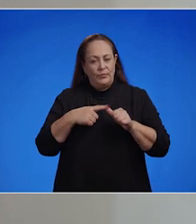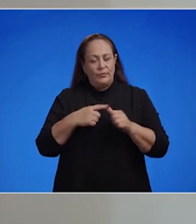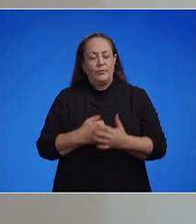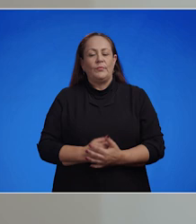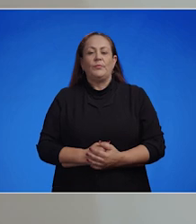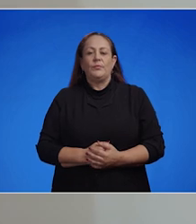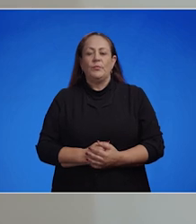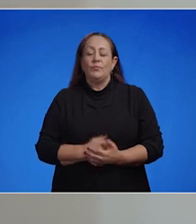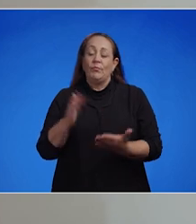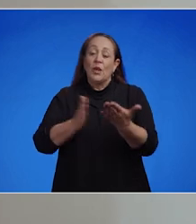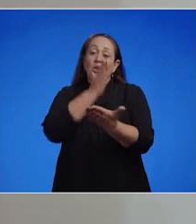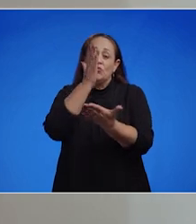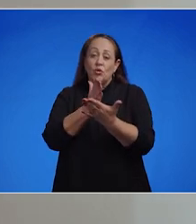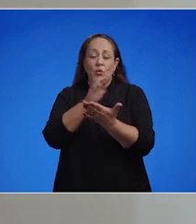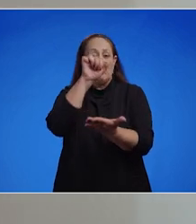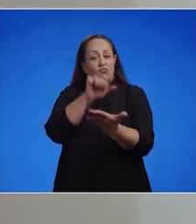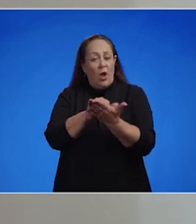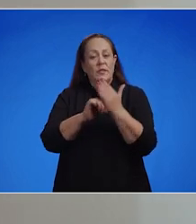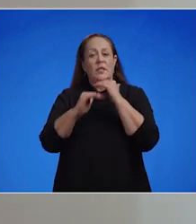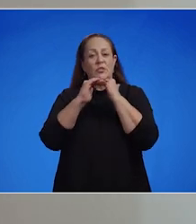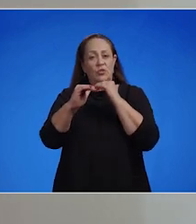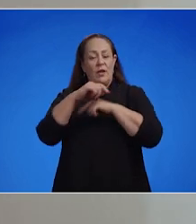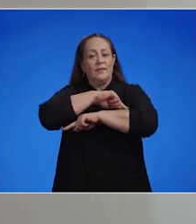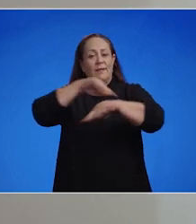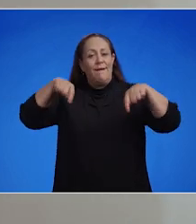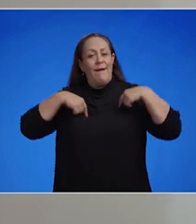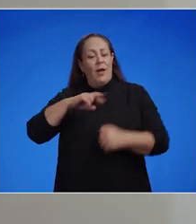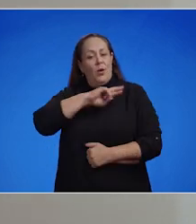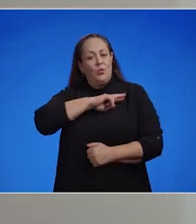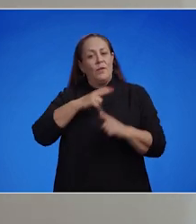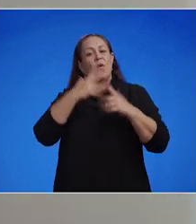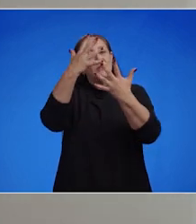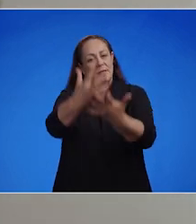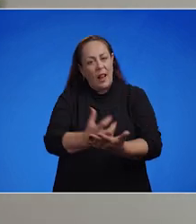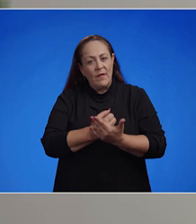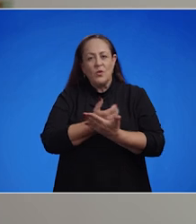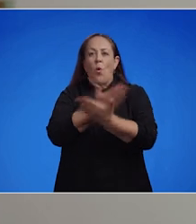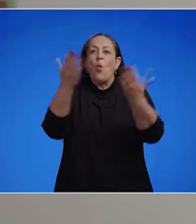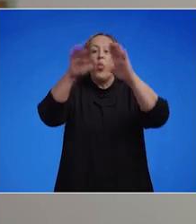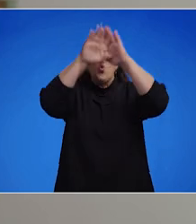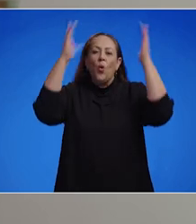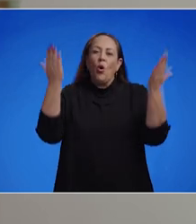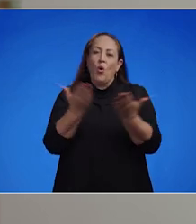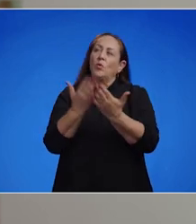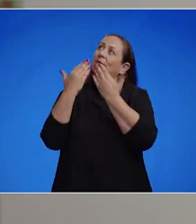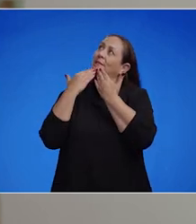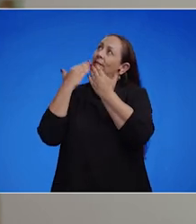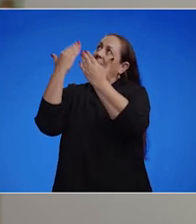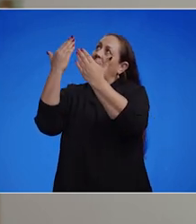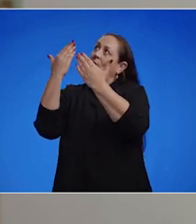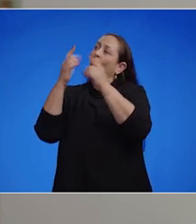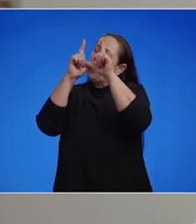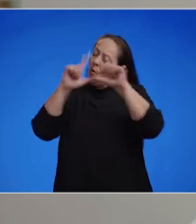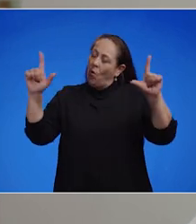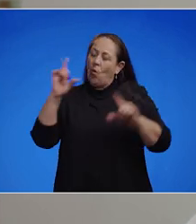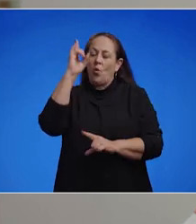It is right and just. It is truly right and just, our duty and our salvation, always and everywhere to give you